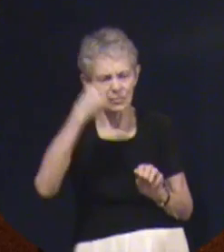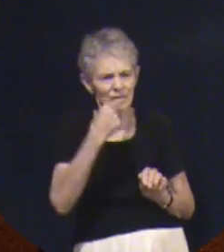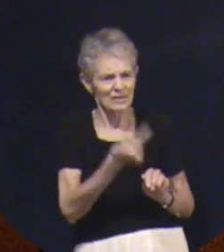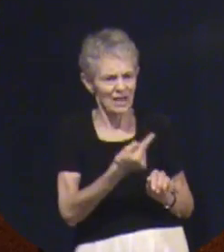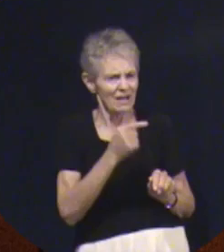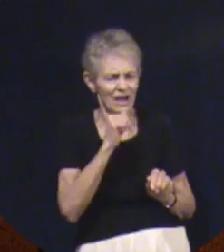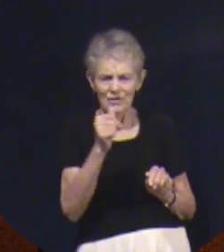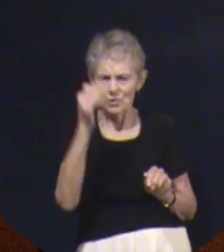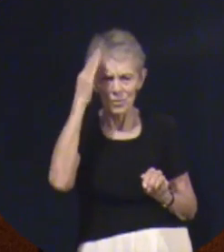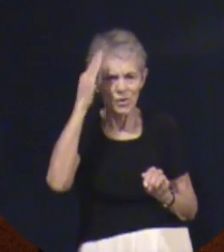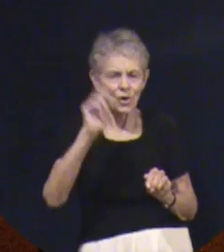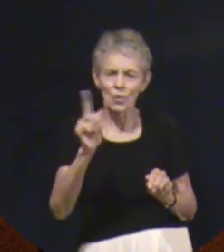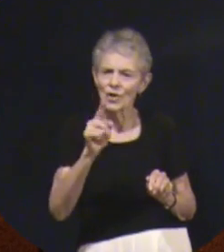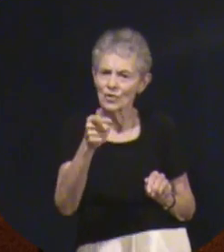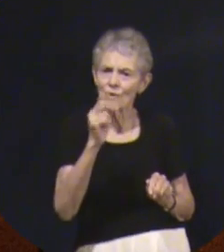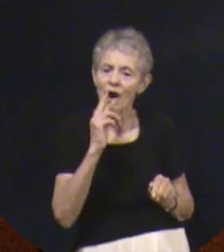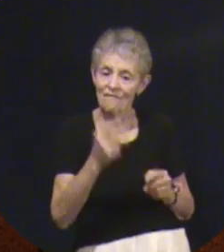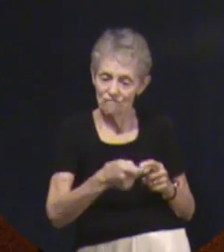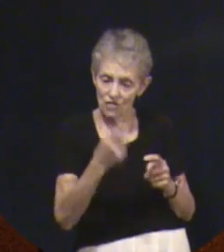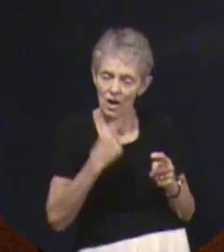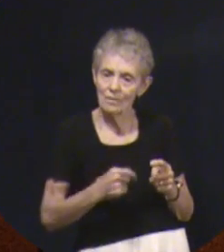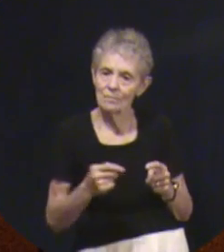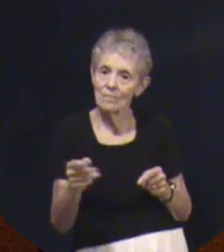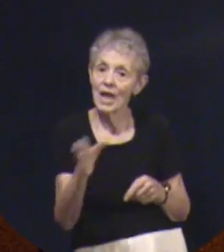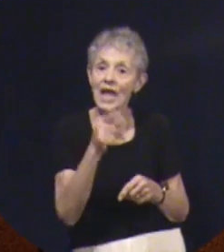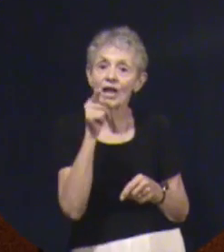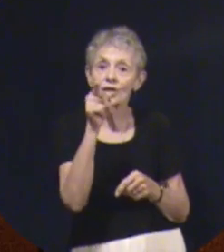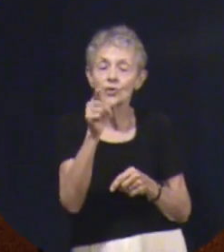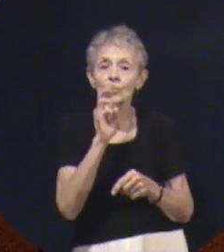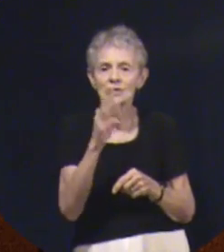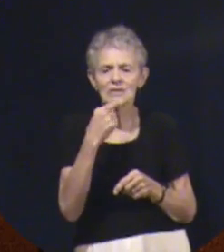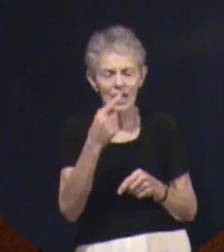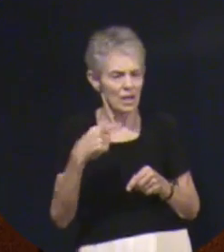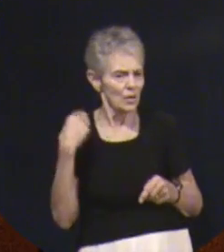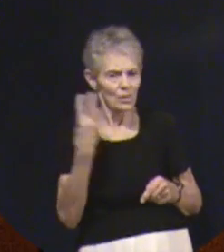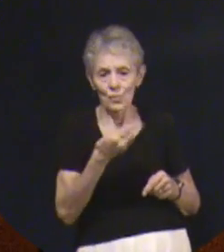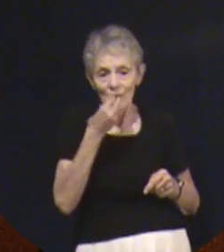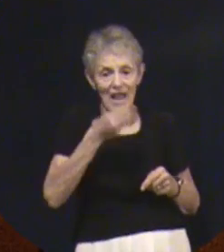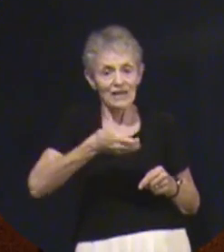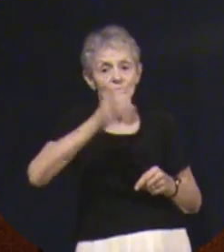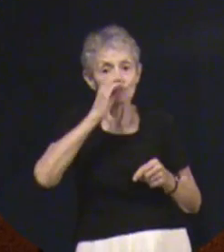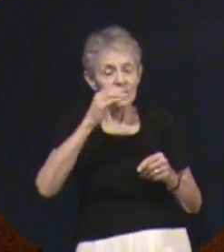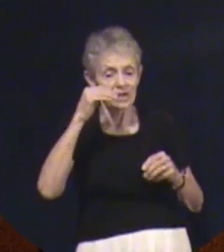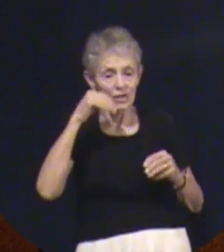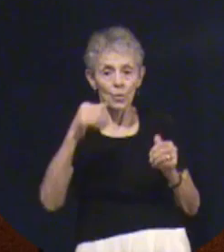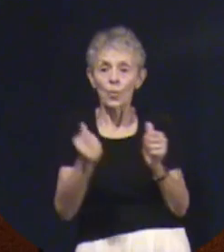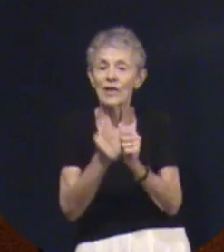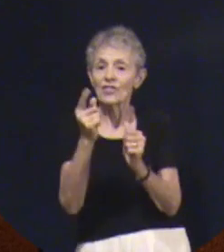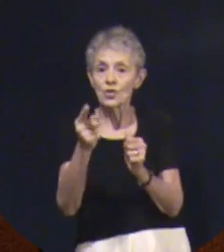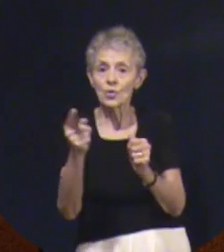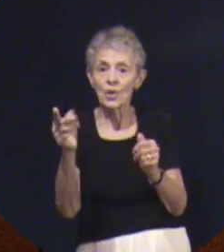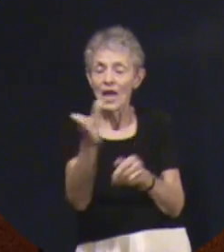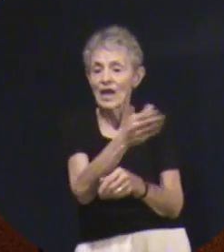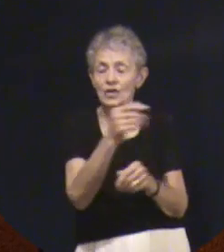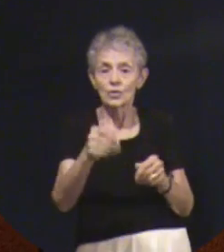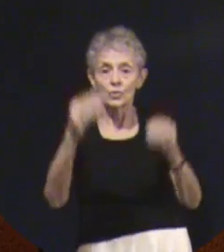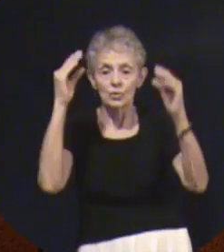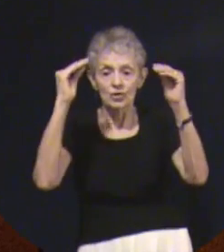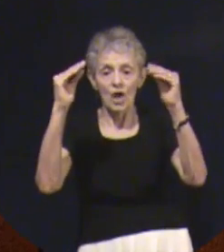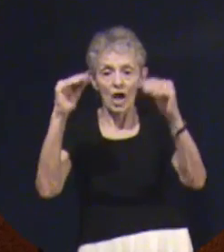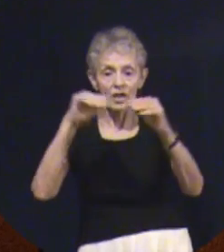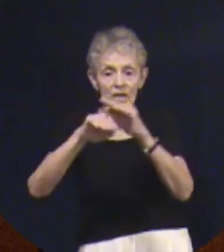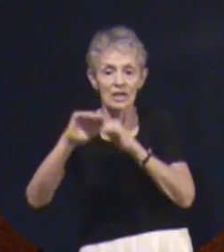know where you are from.' And you will say, 'We ate and drank in your company, and you taught in our